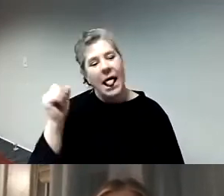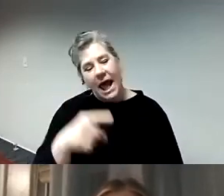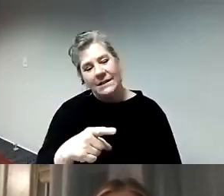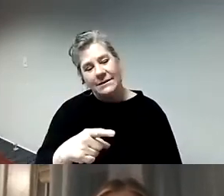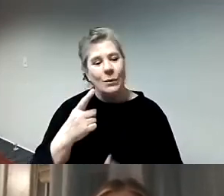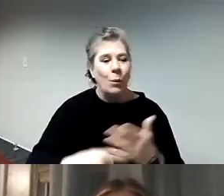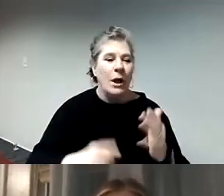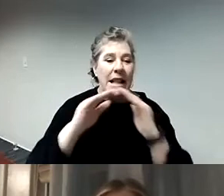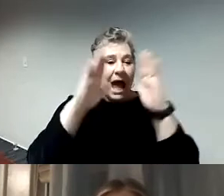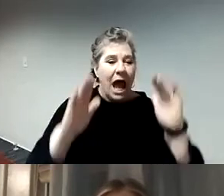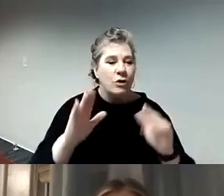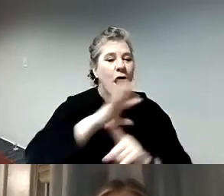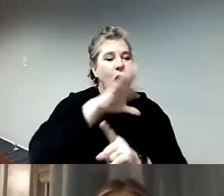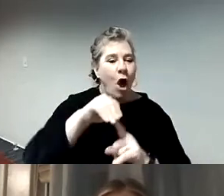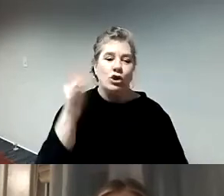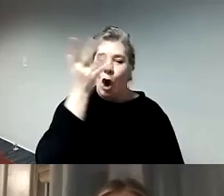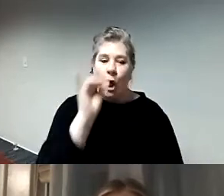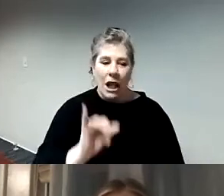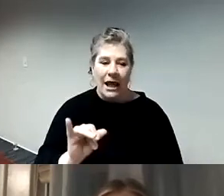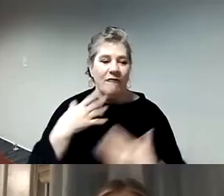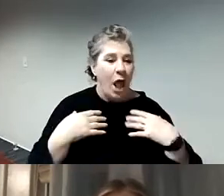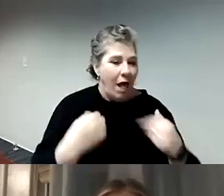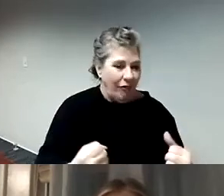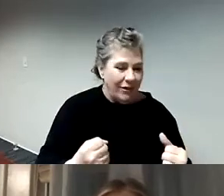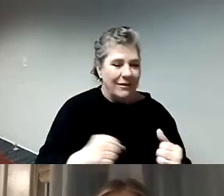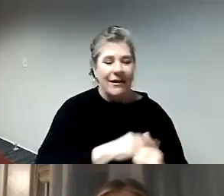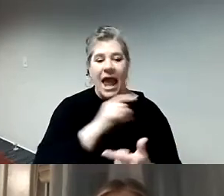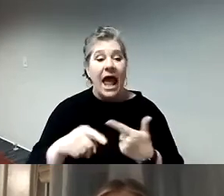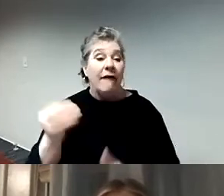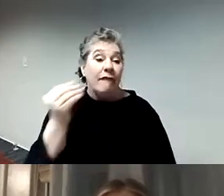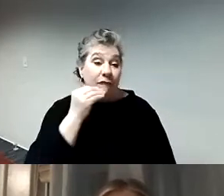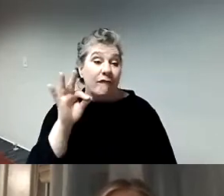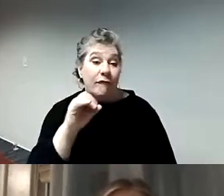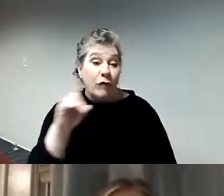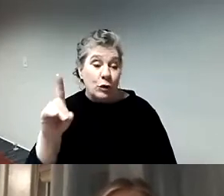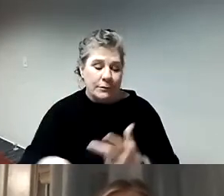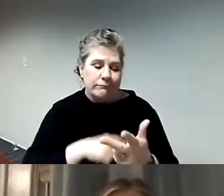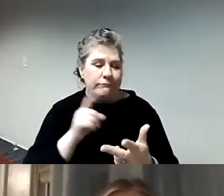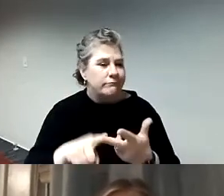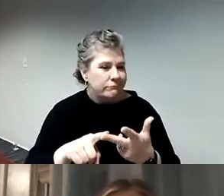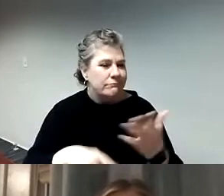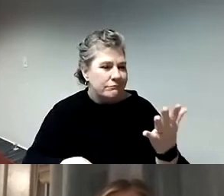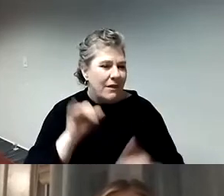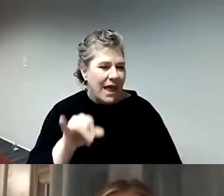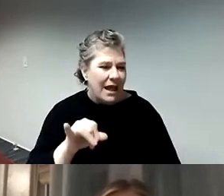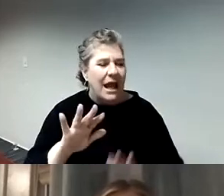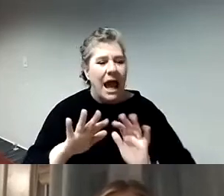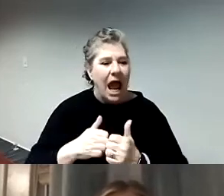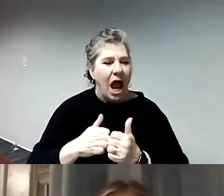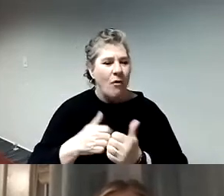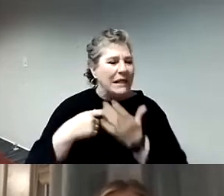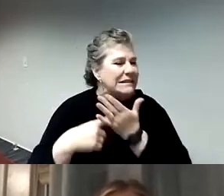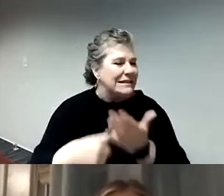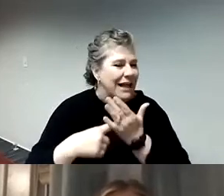the household culture is around health and food, and how that's